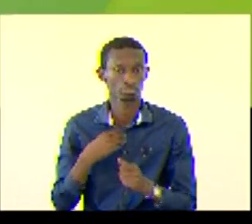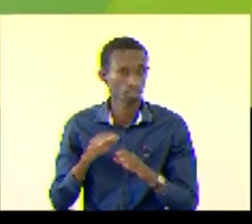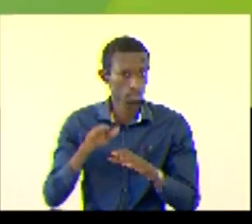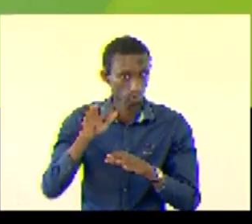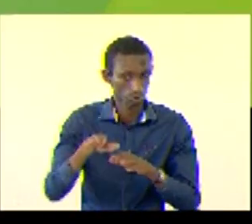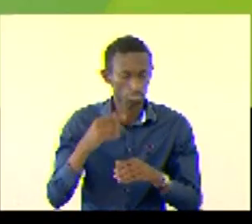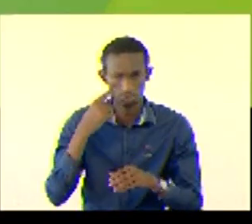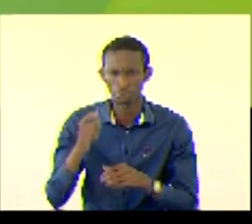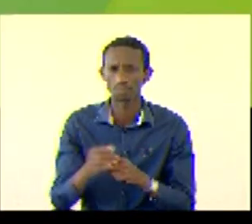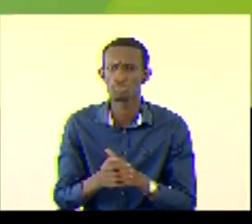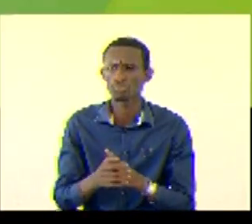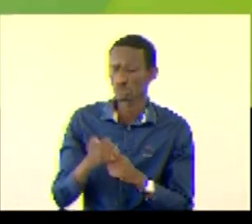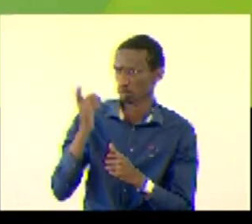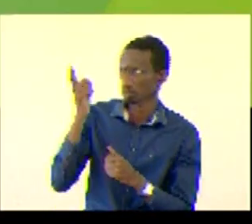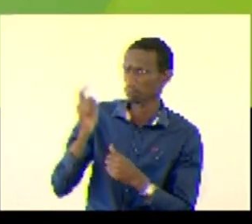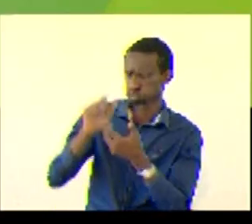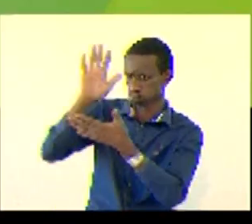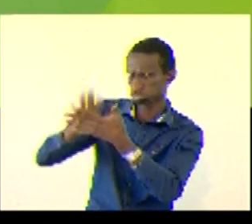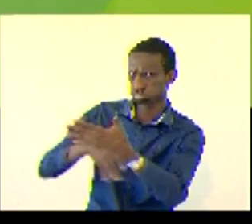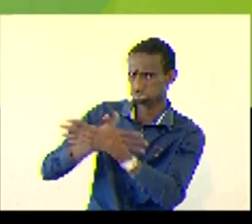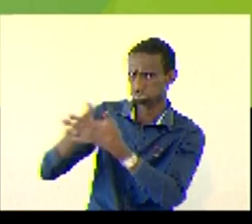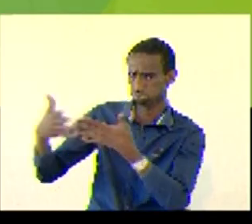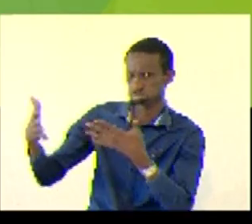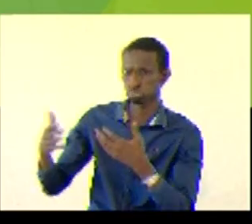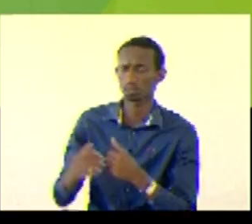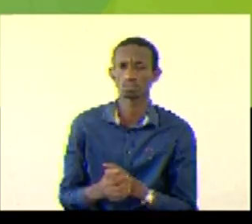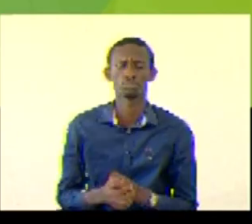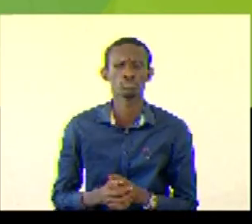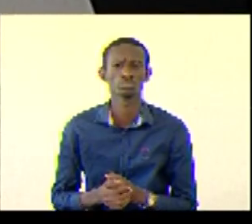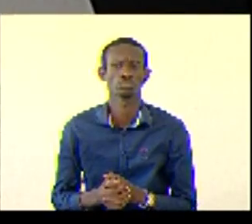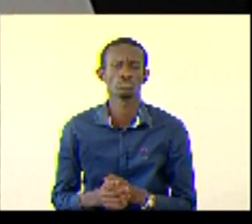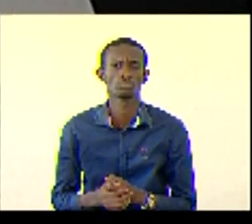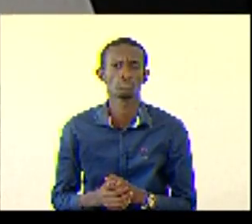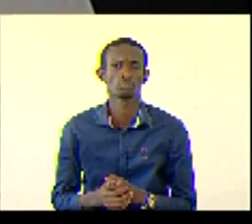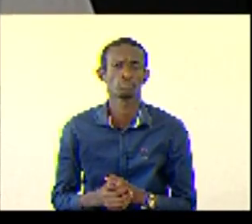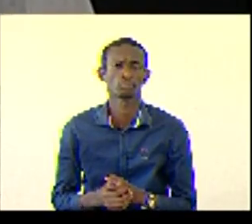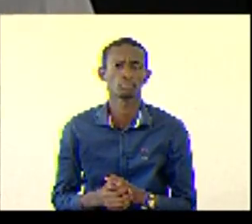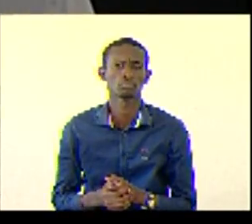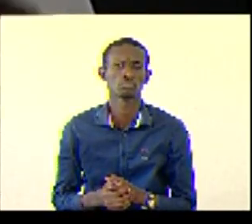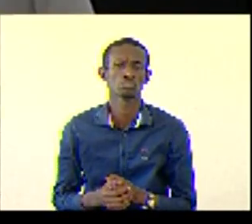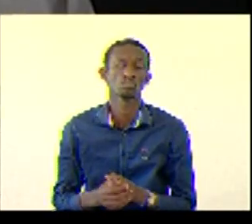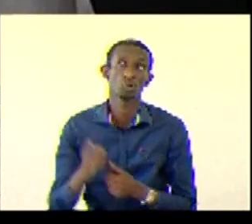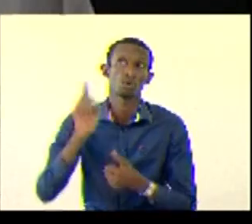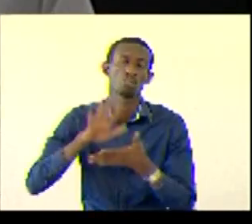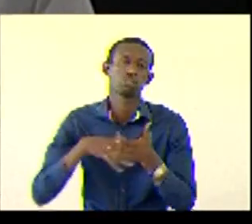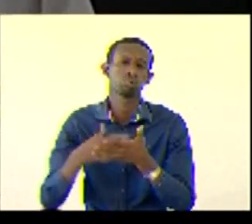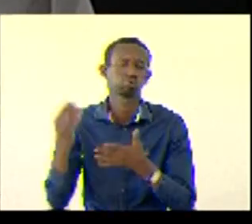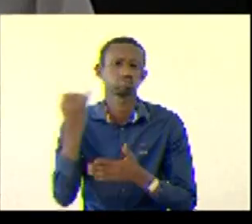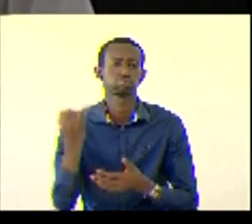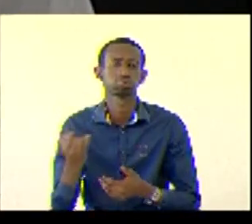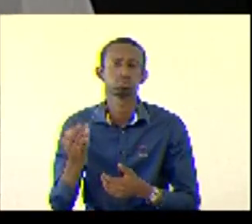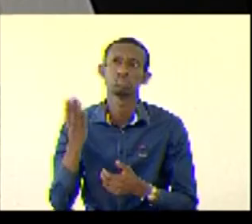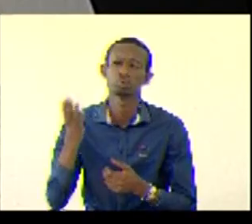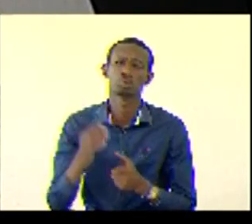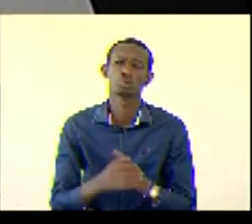go to this is the graph that is produced. This is the graph, the sketch graph, the graph that I was just trying